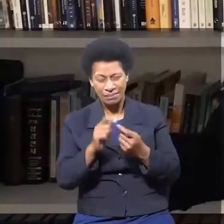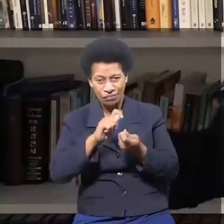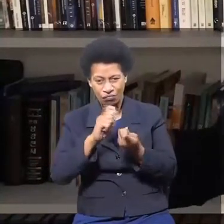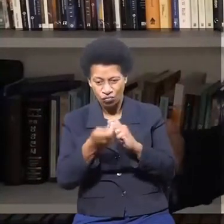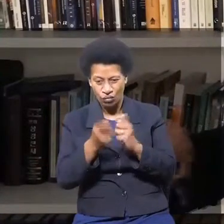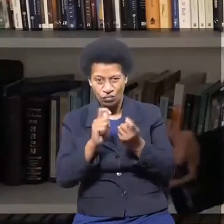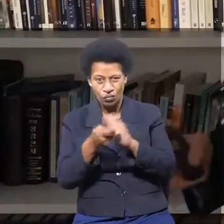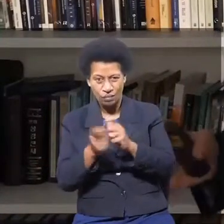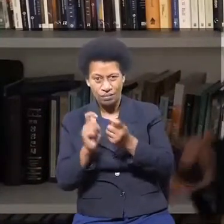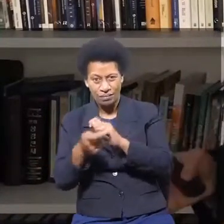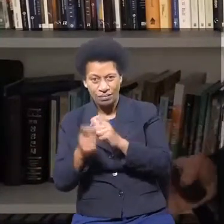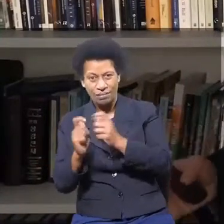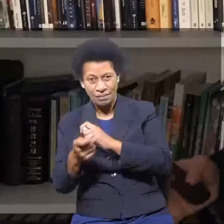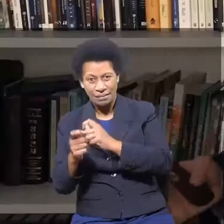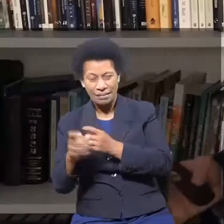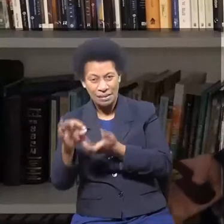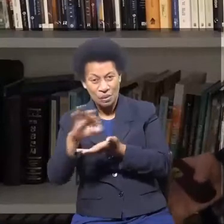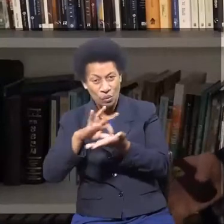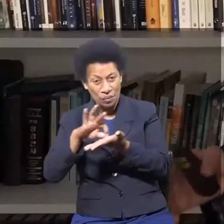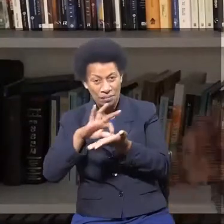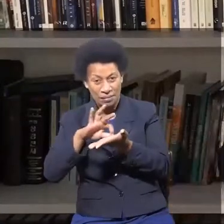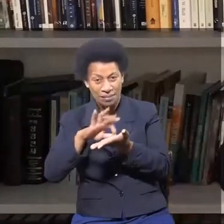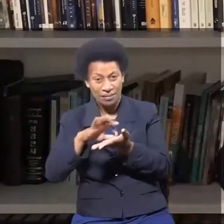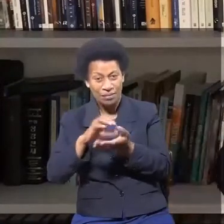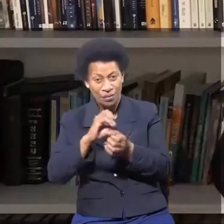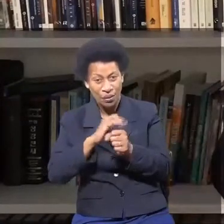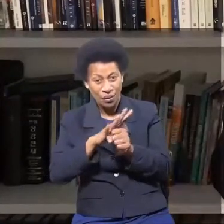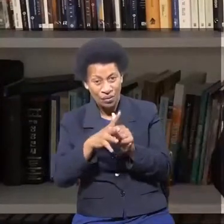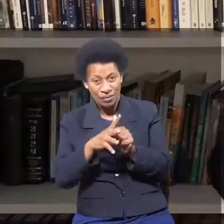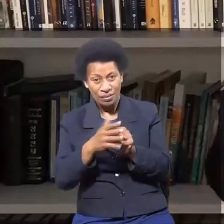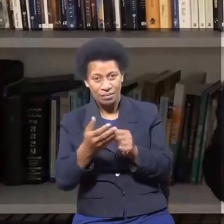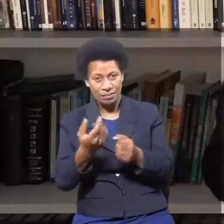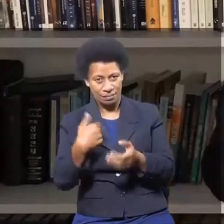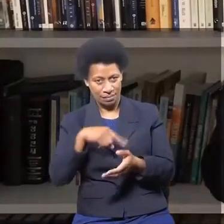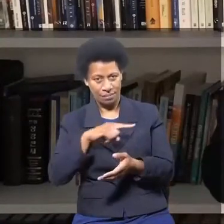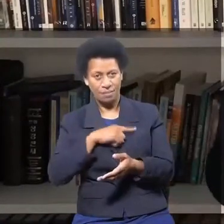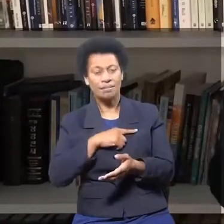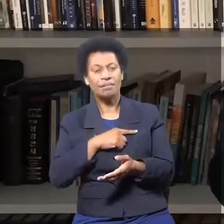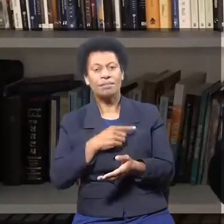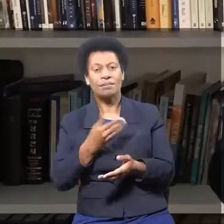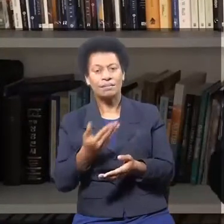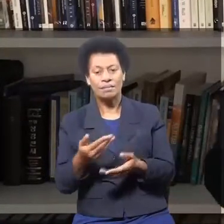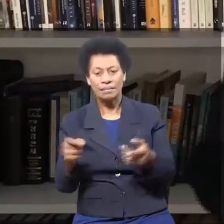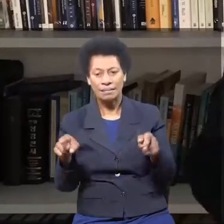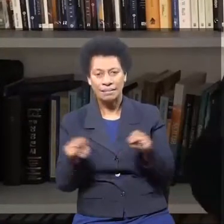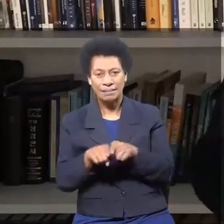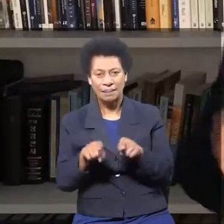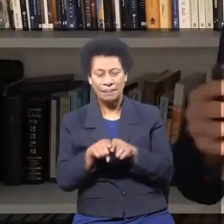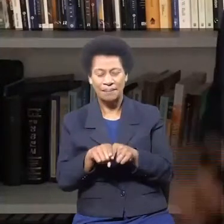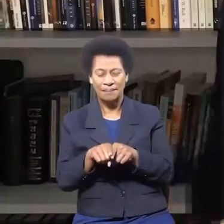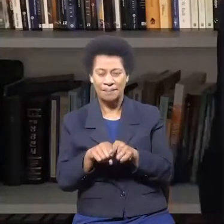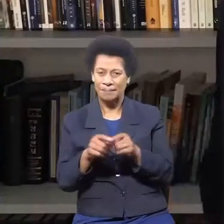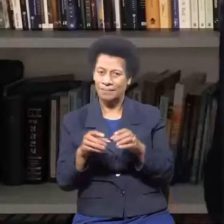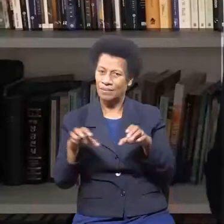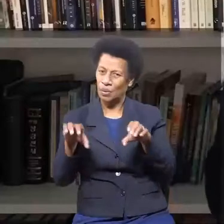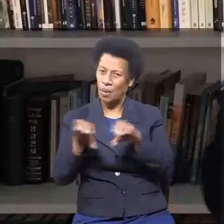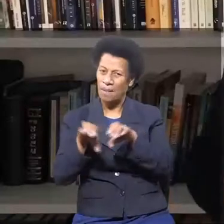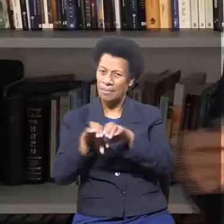changing and evolving, does that mean that we evolved, that we have a